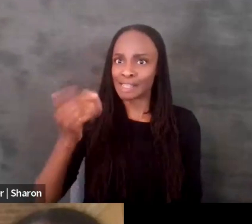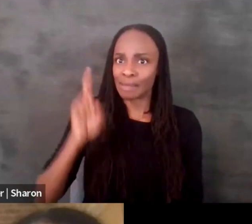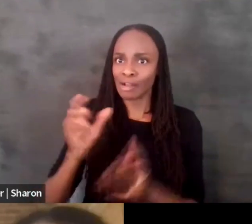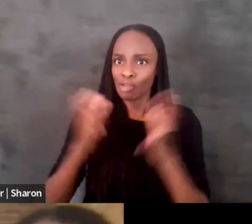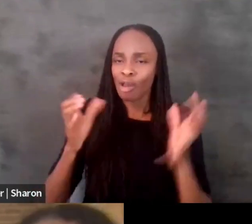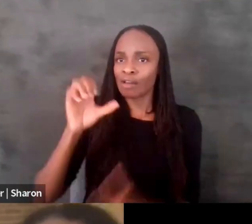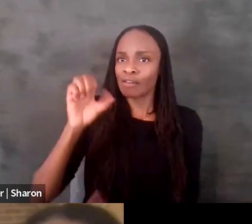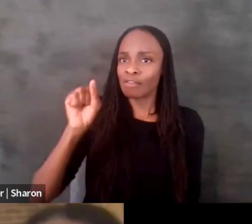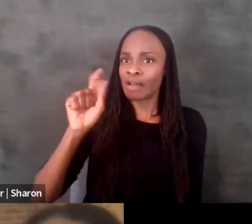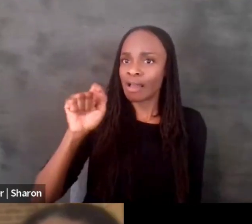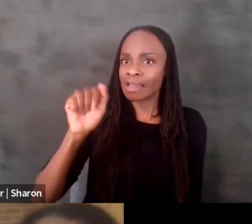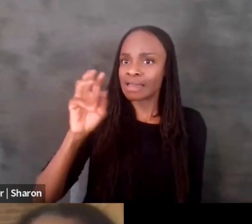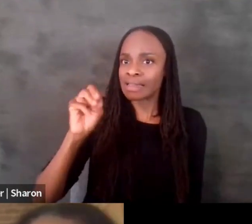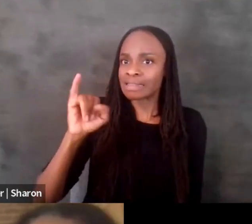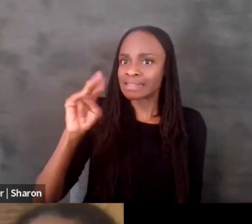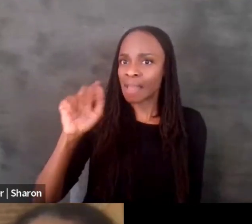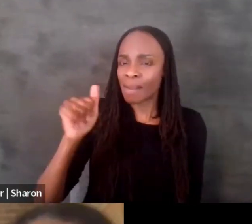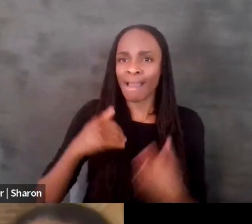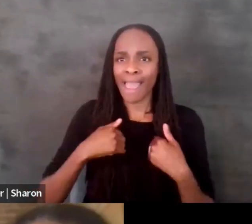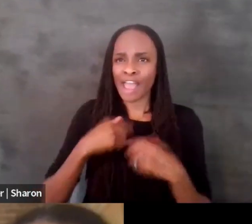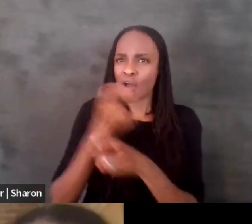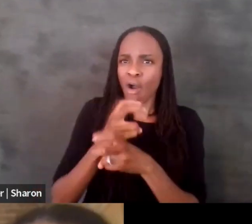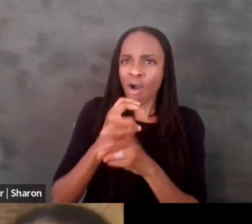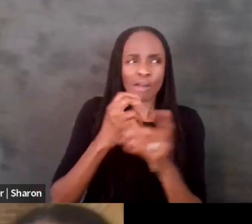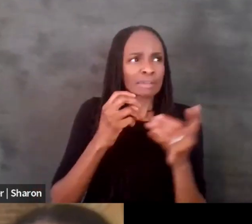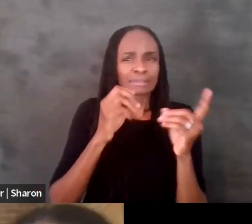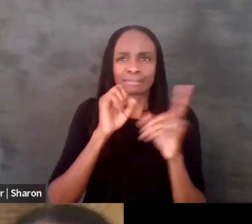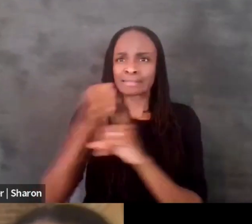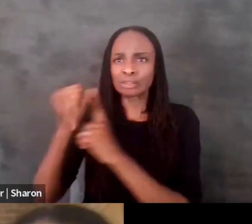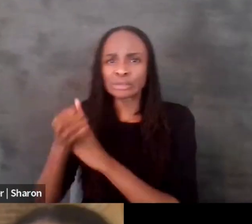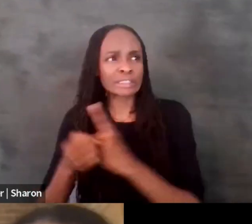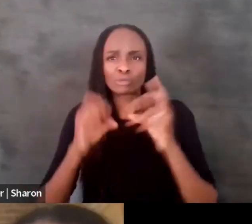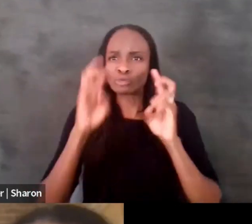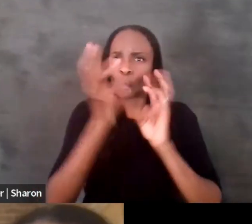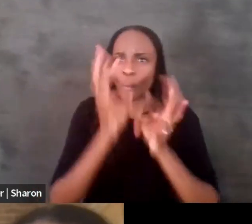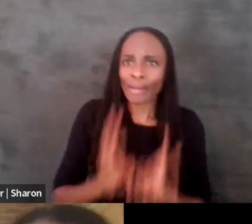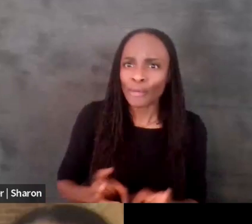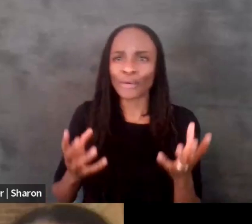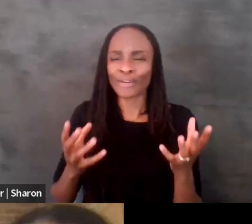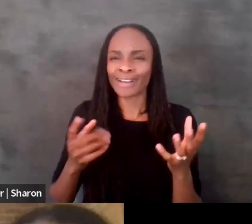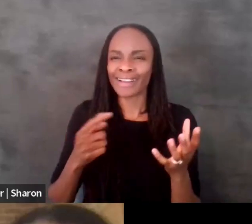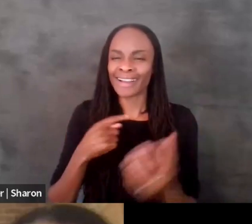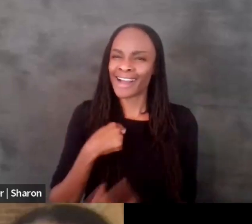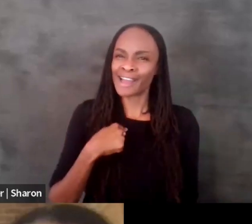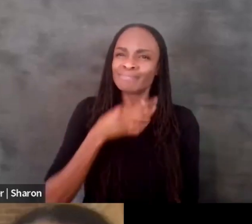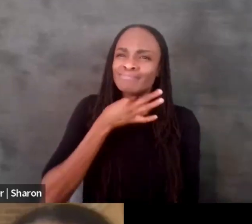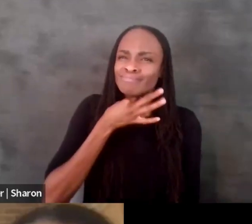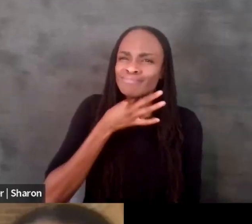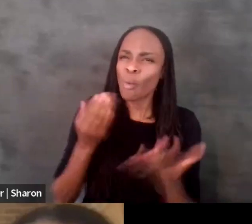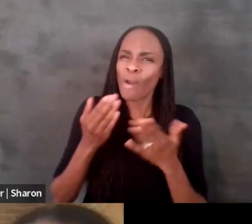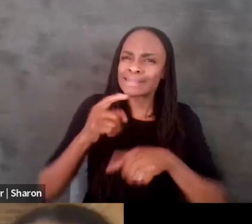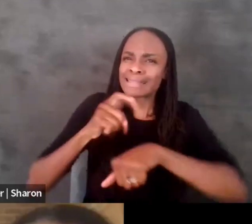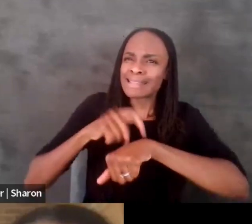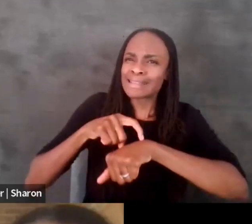have difficult conditions, difficult weather, and I was just wondering what was the